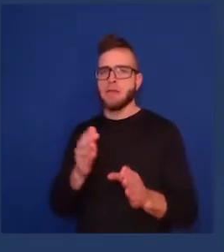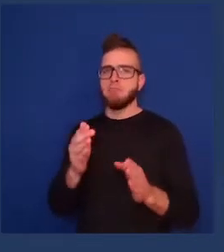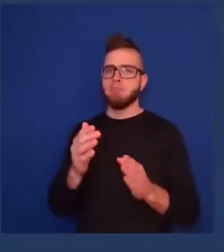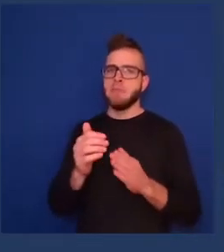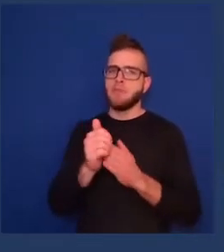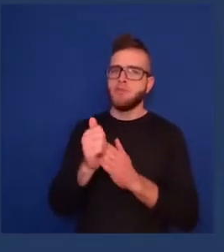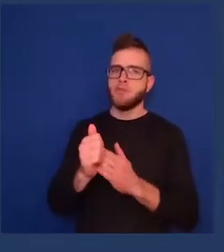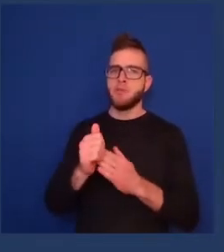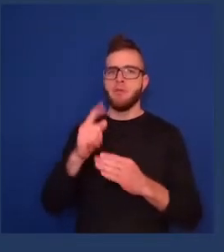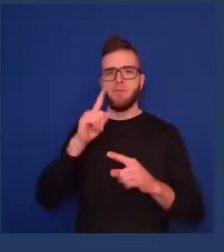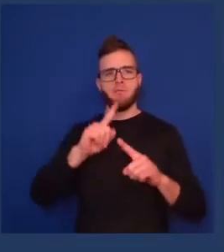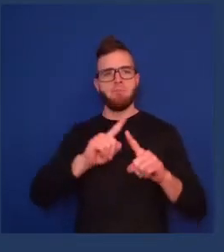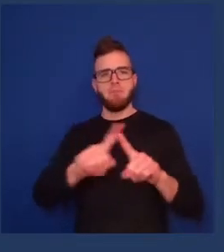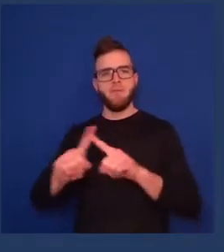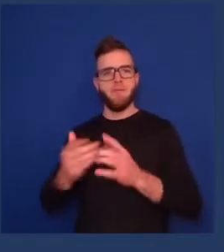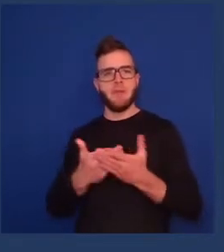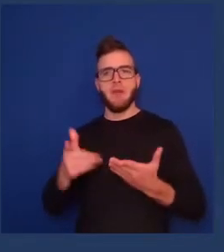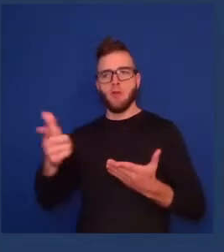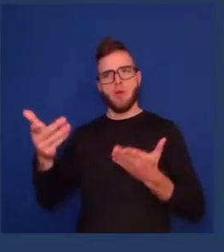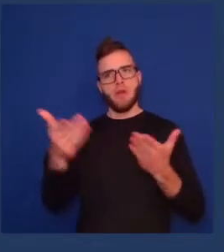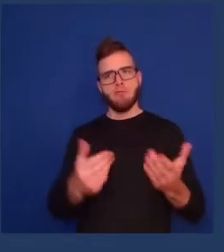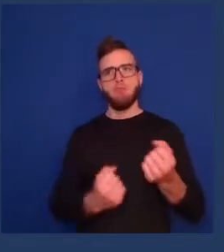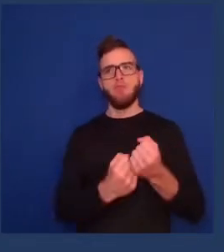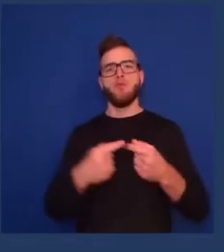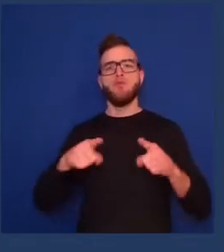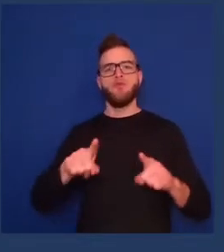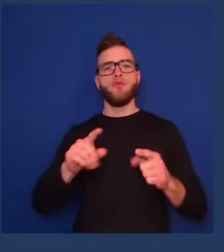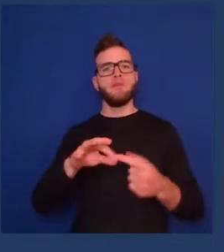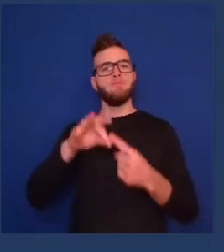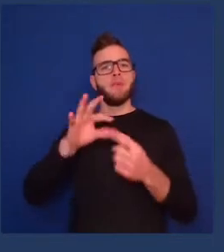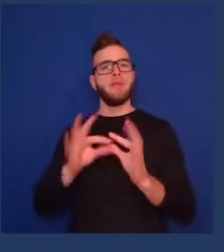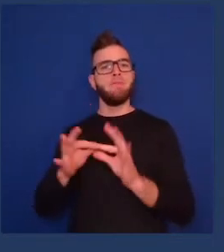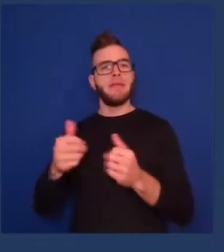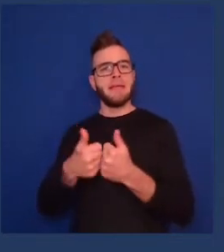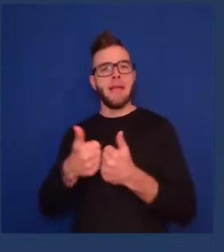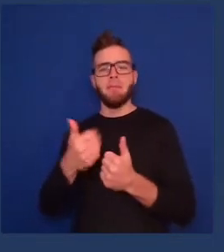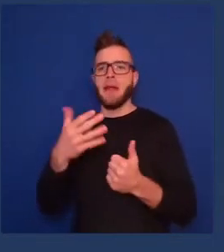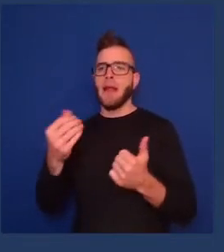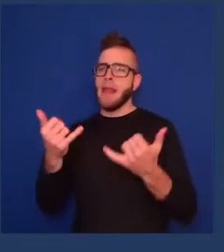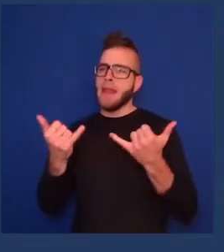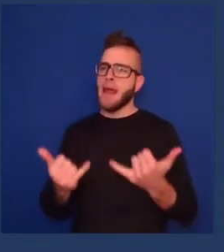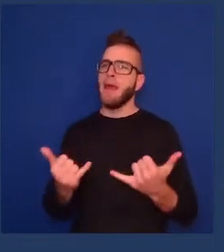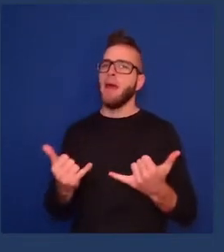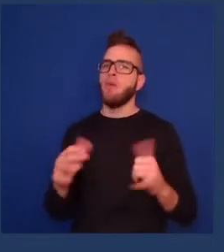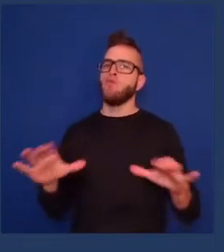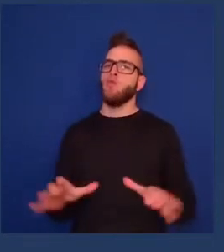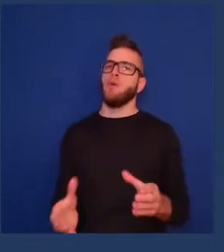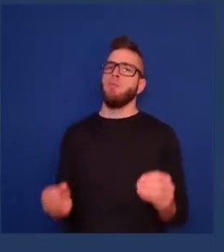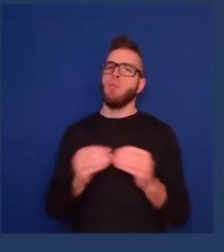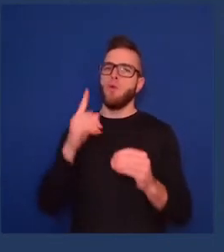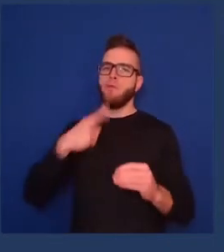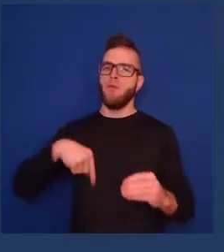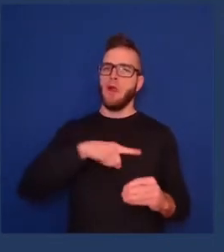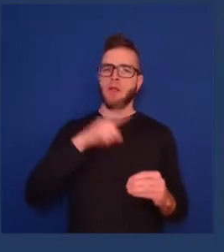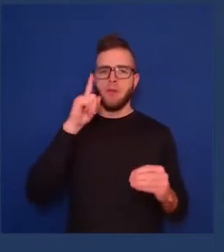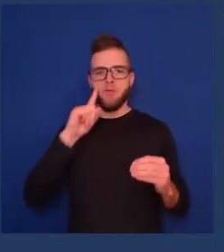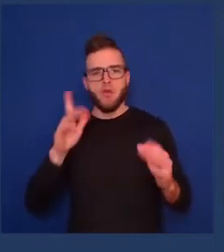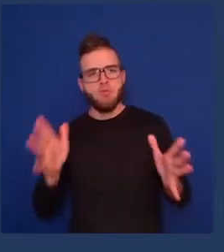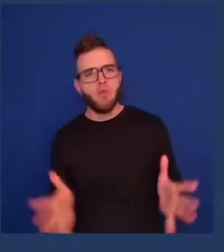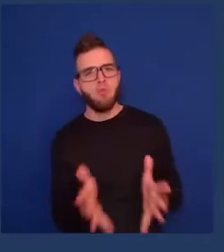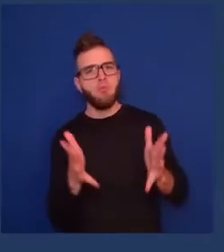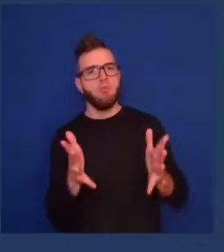course, for us during the games, but doing so much more now and in the intervening time to promote the hiring,